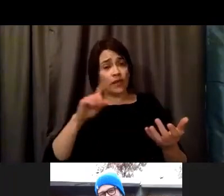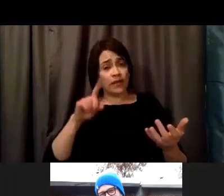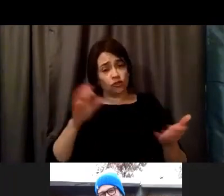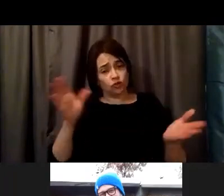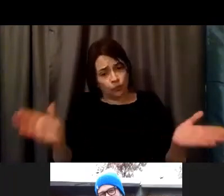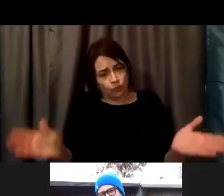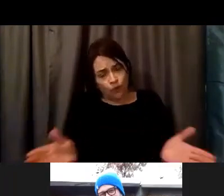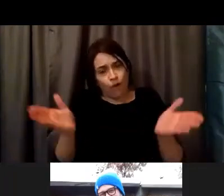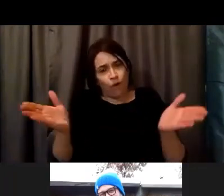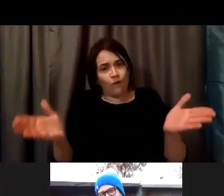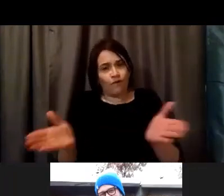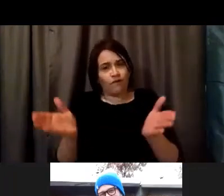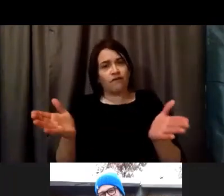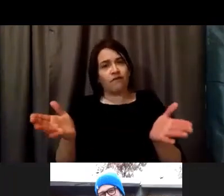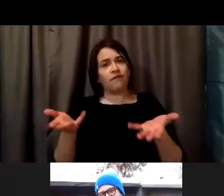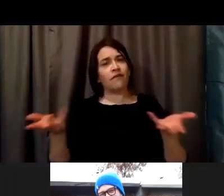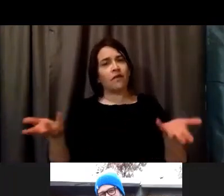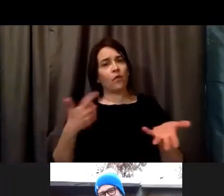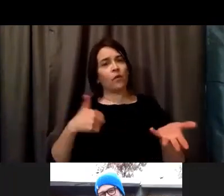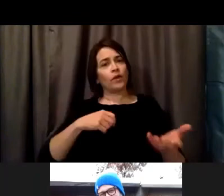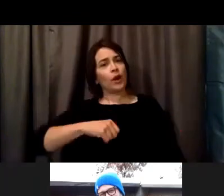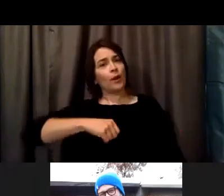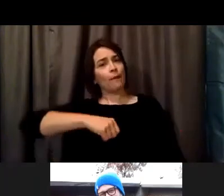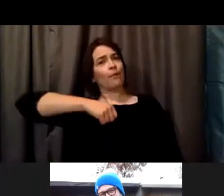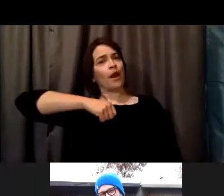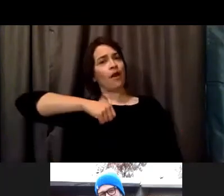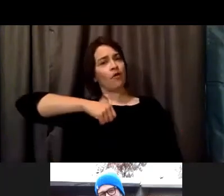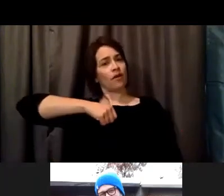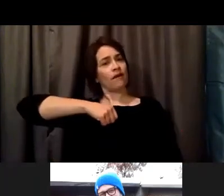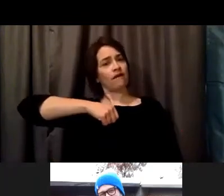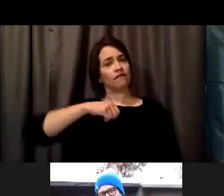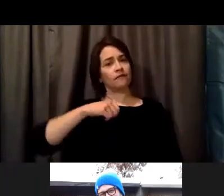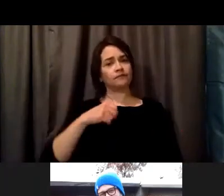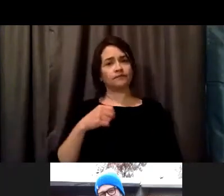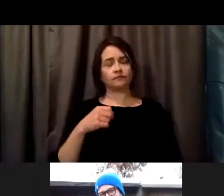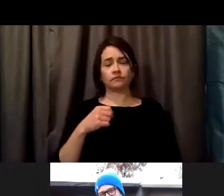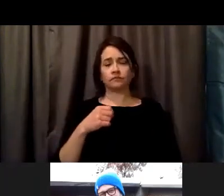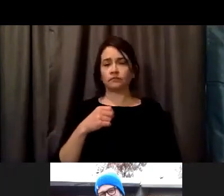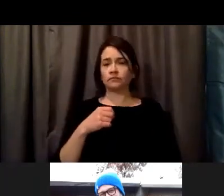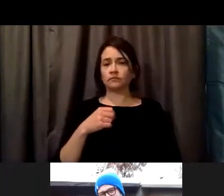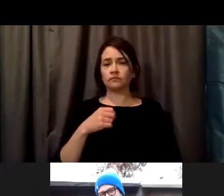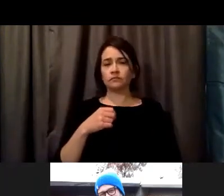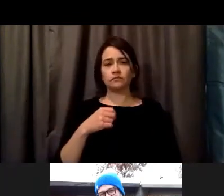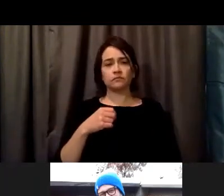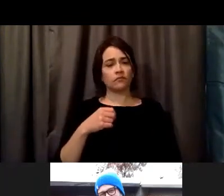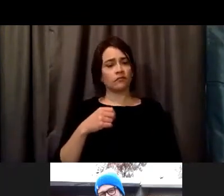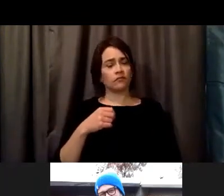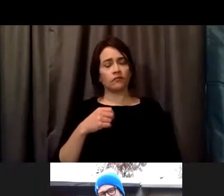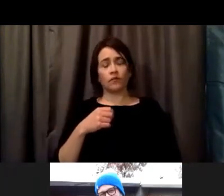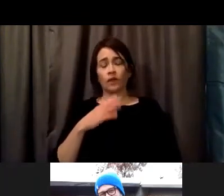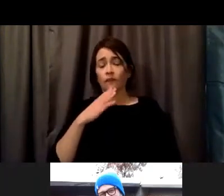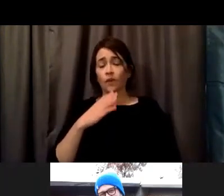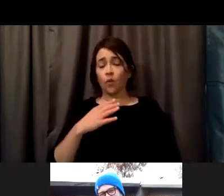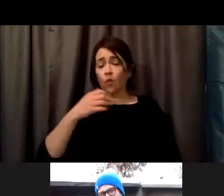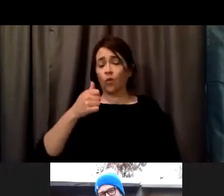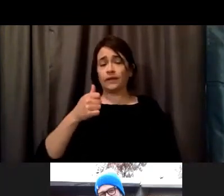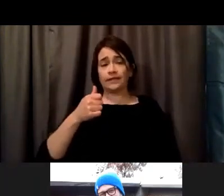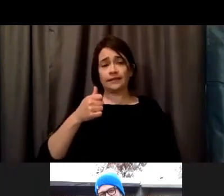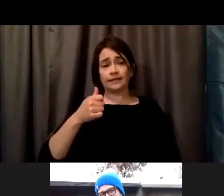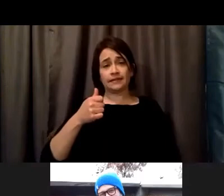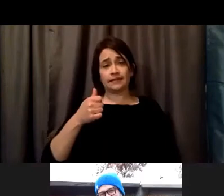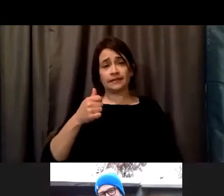Cambodian culture started thousands of years ago. The oldest number 0 on record is